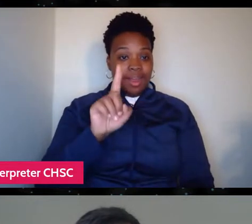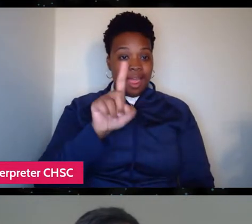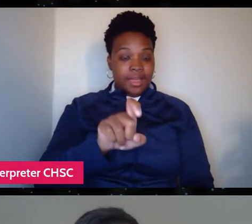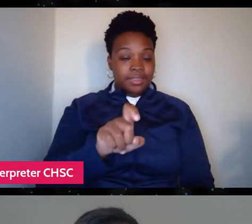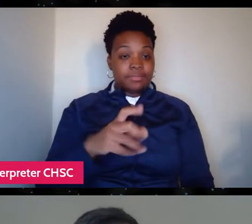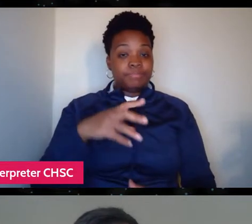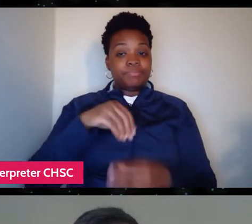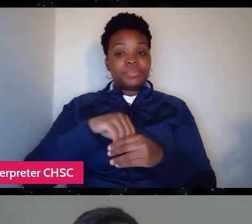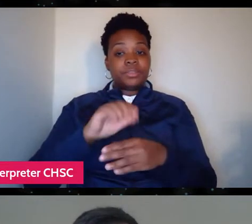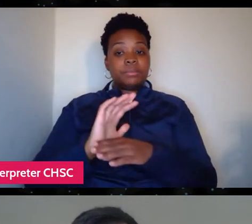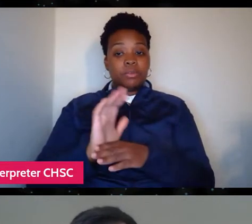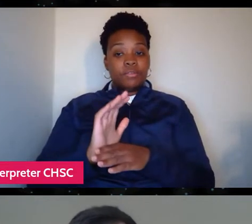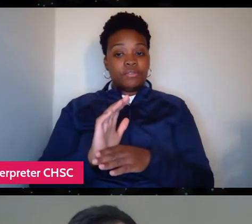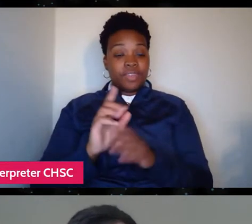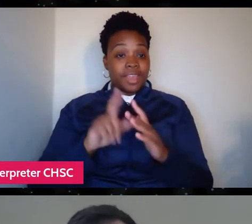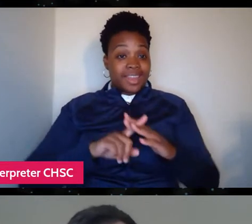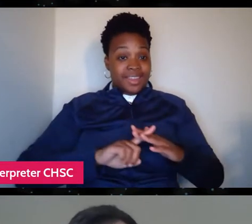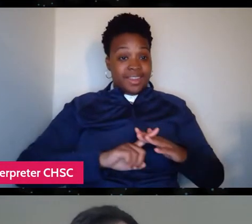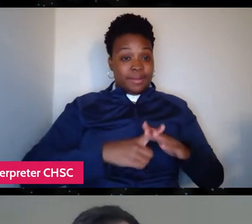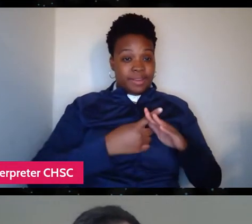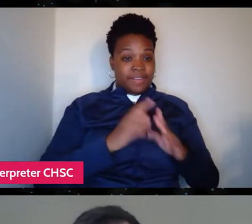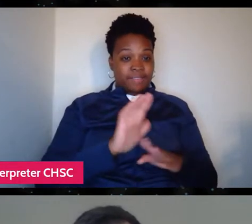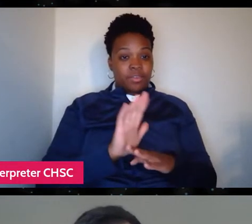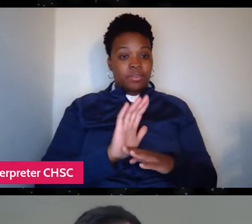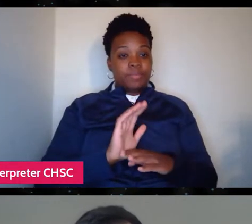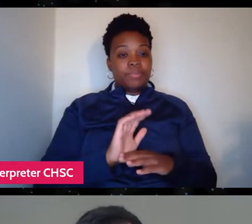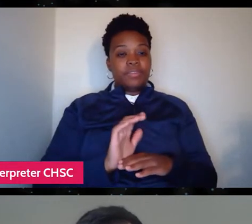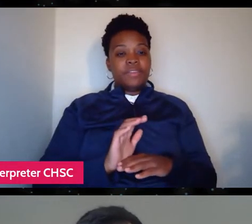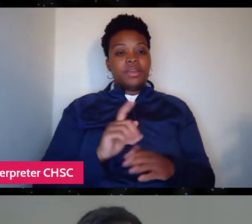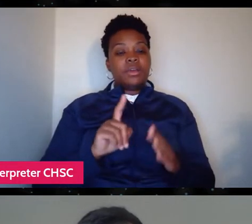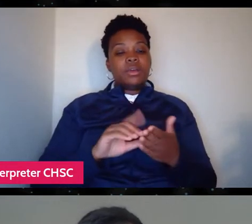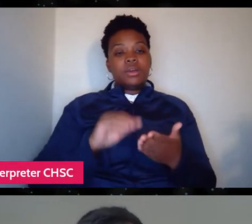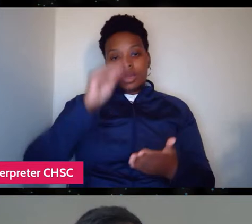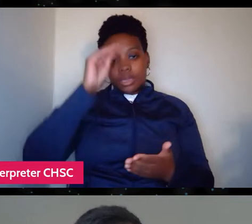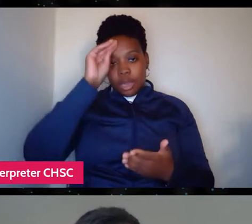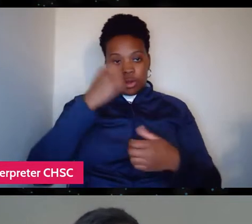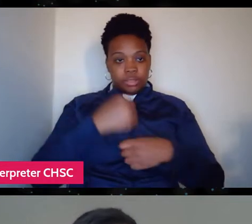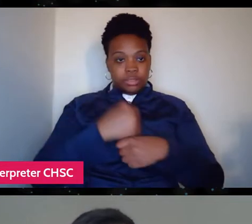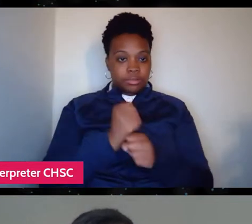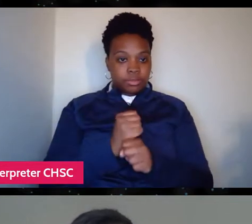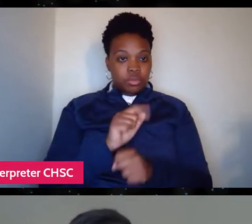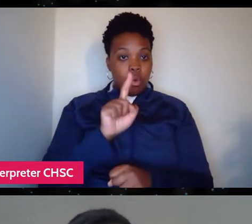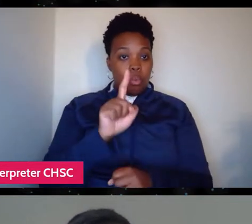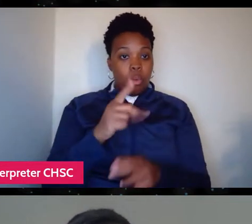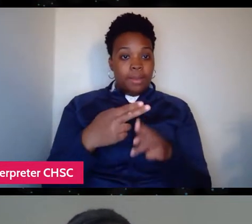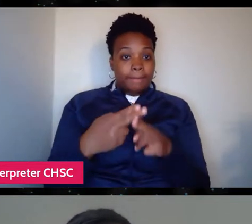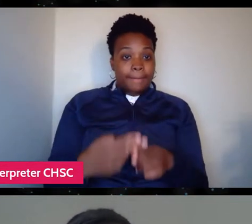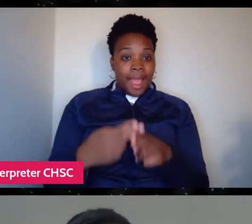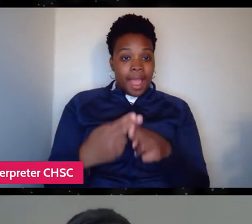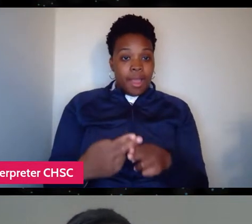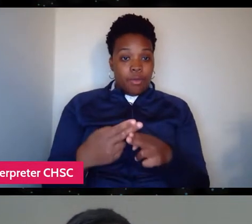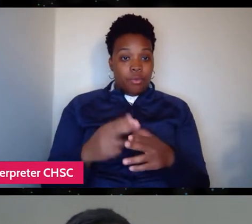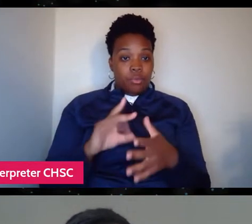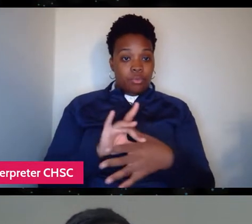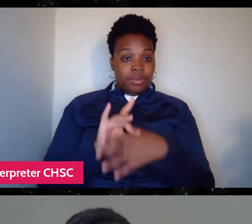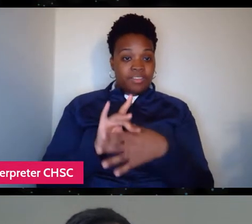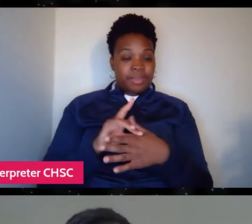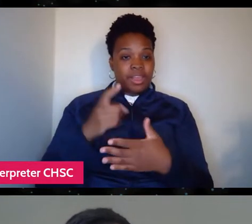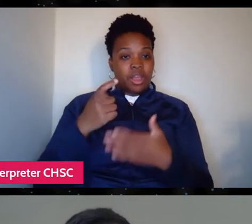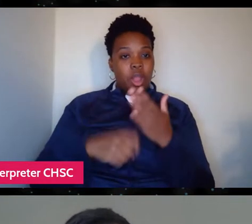the film, at the very beginning, we learned that to produce 1 pound of meat, it